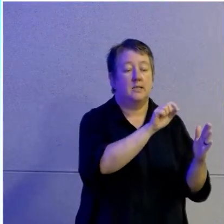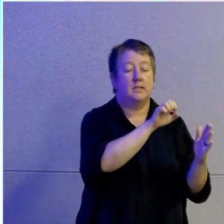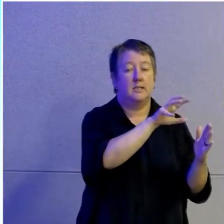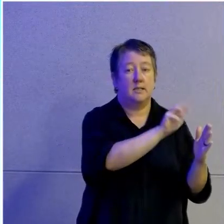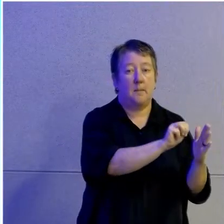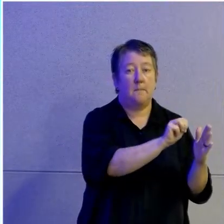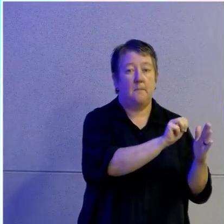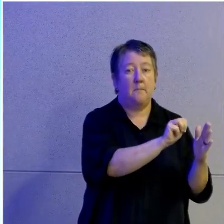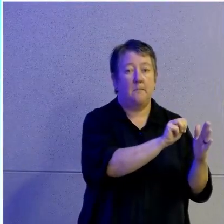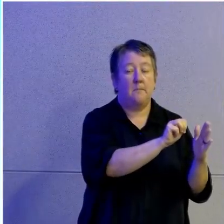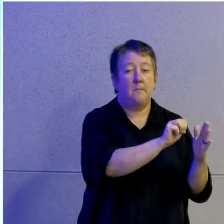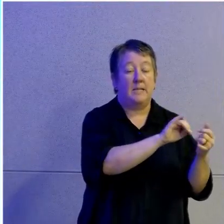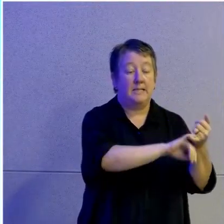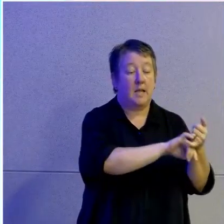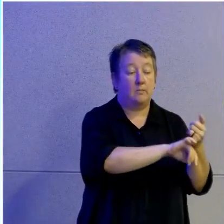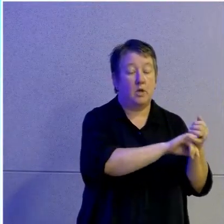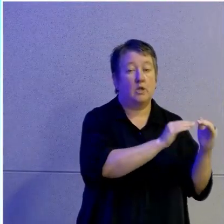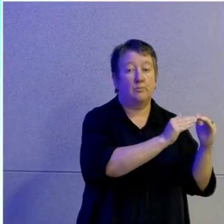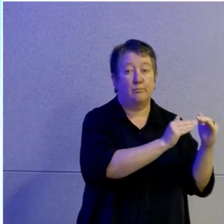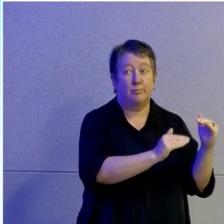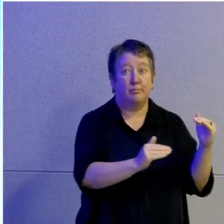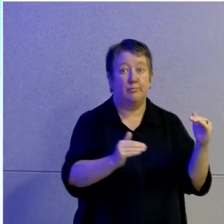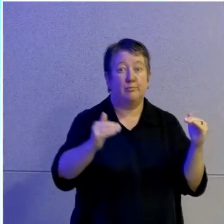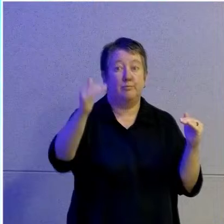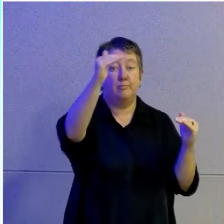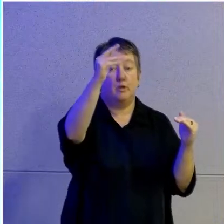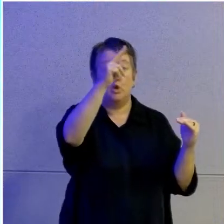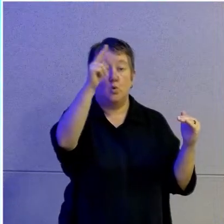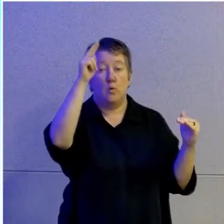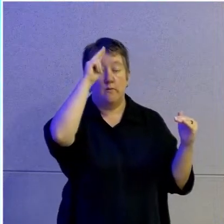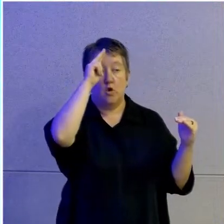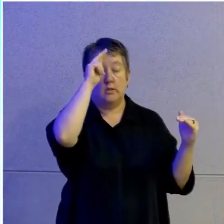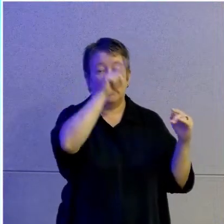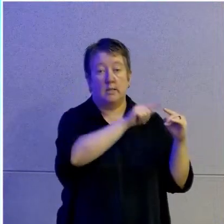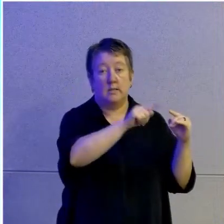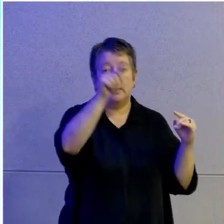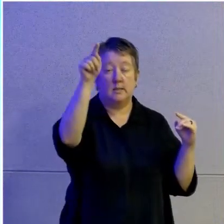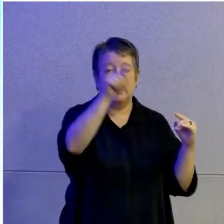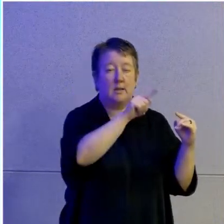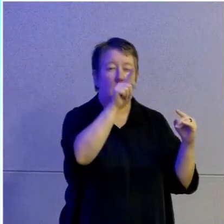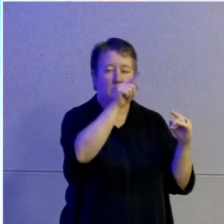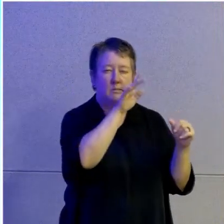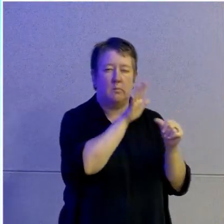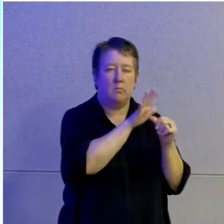the institutions of higher learning. As